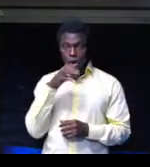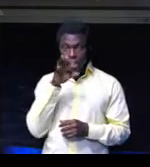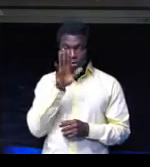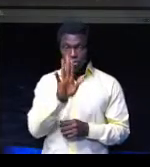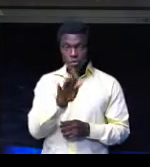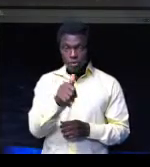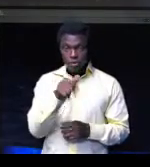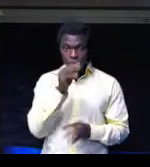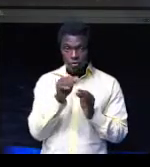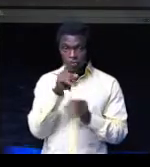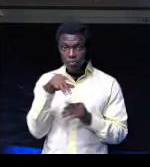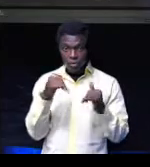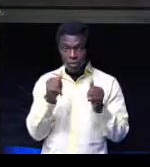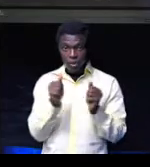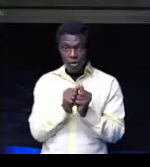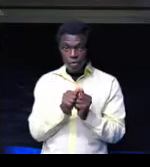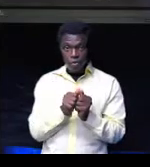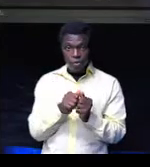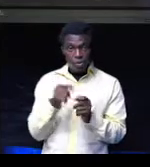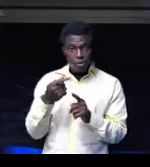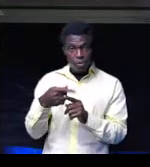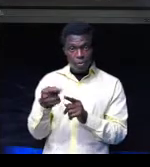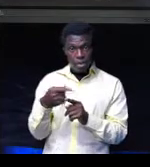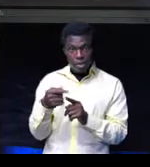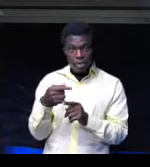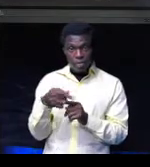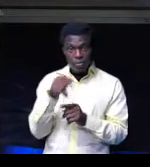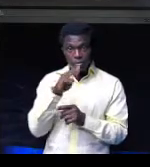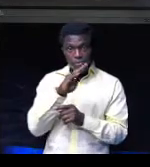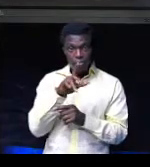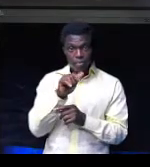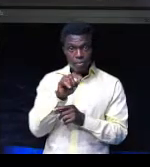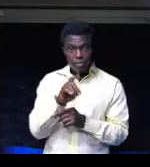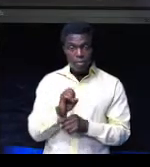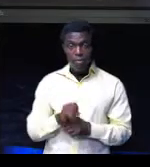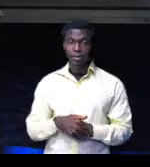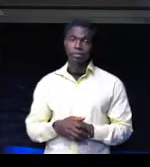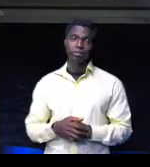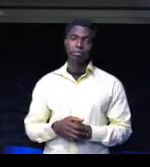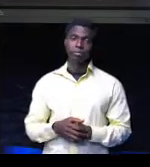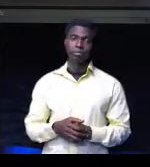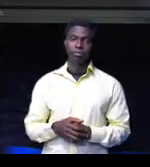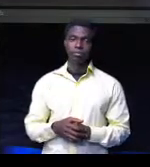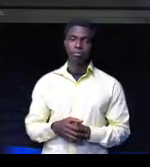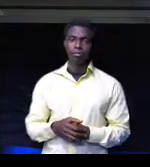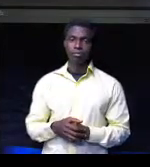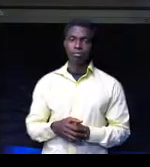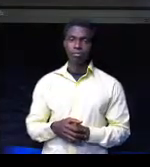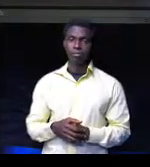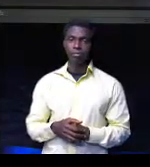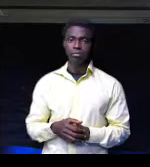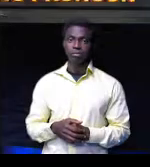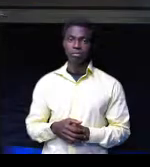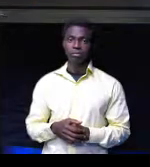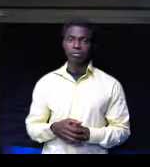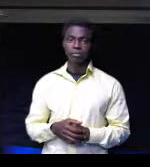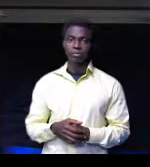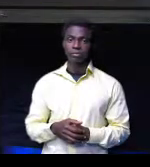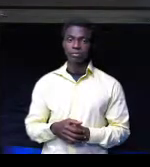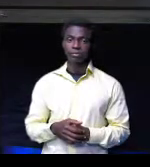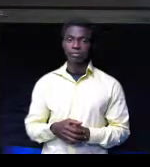hurt yourself if you play with the blade. You will hurt yourself if you play with the